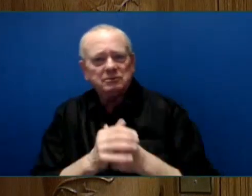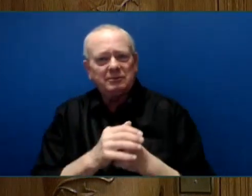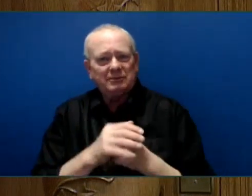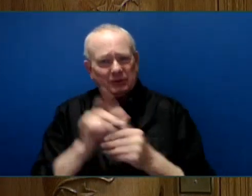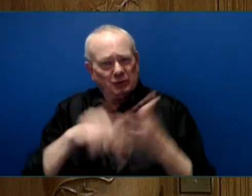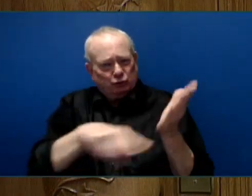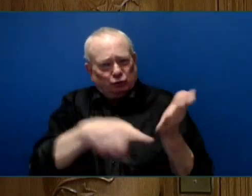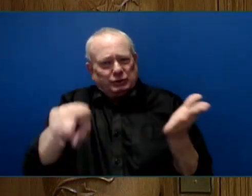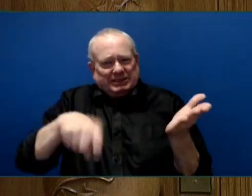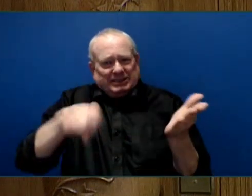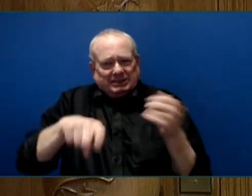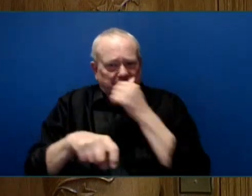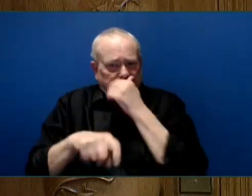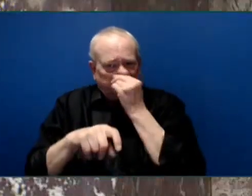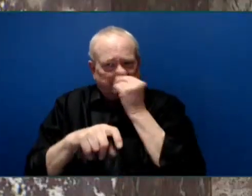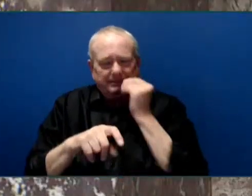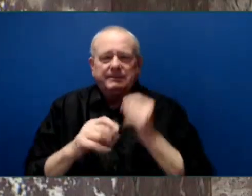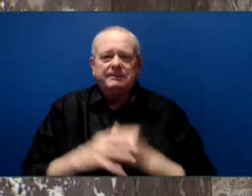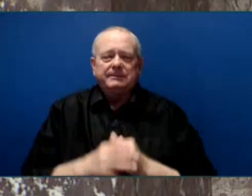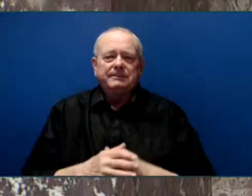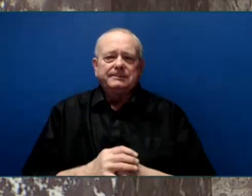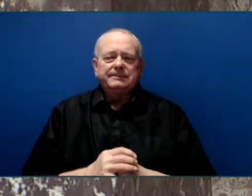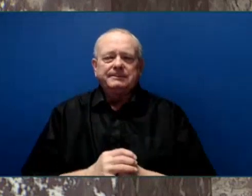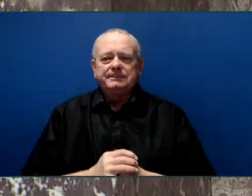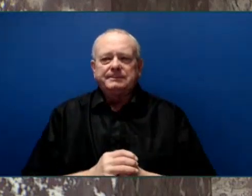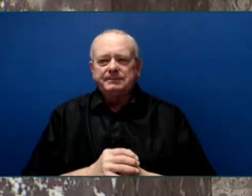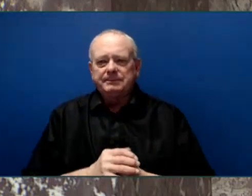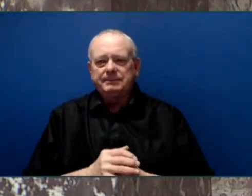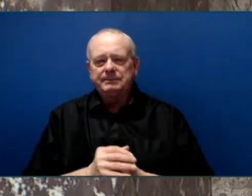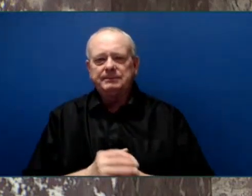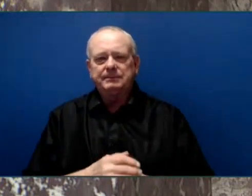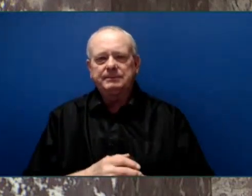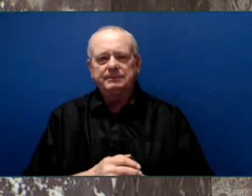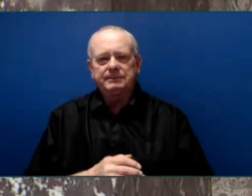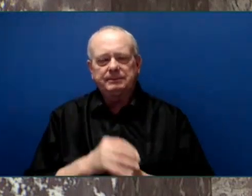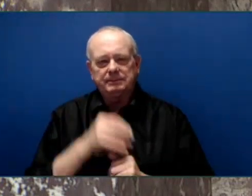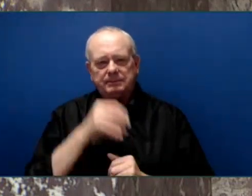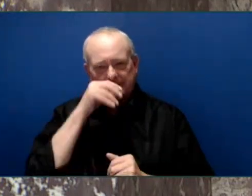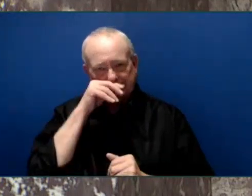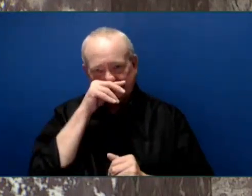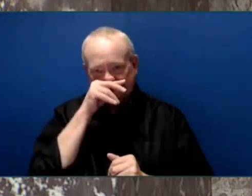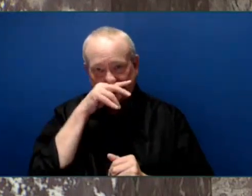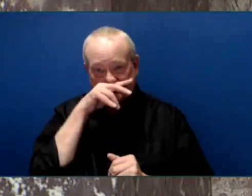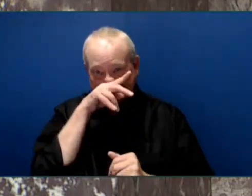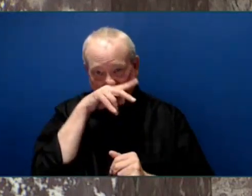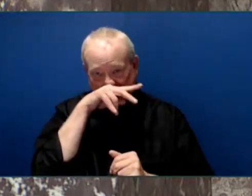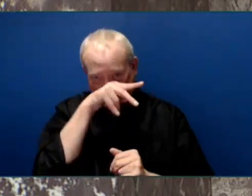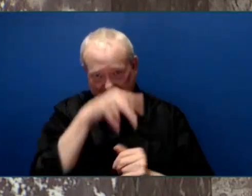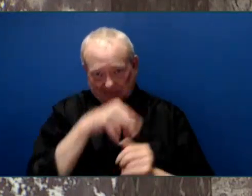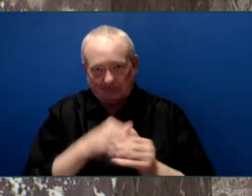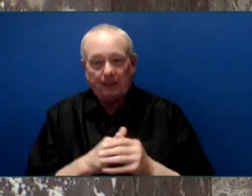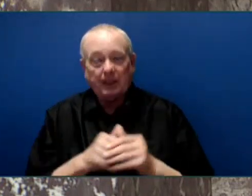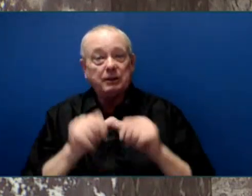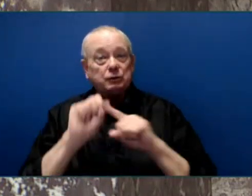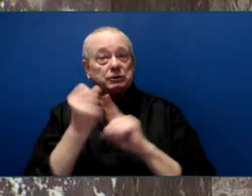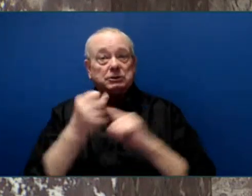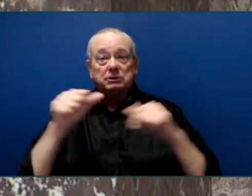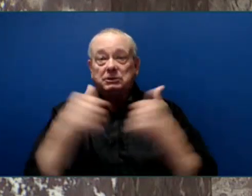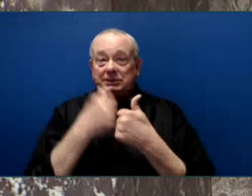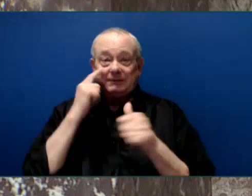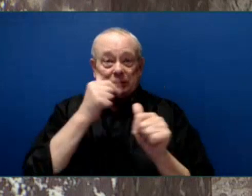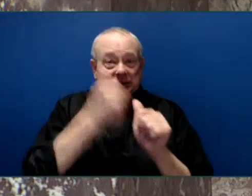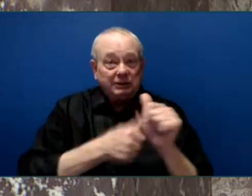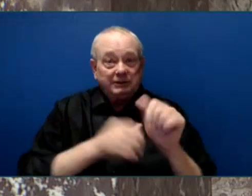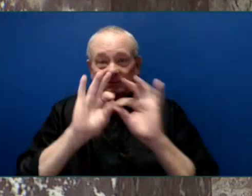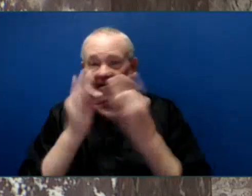Minister of Housing. Thank you, Honourable Speaker, and certainly a challenging situation for all these families, for everyone involved. We've